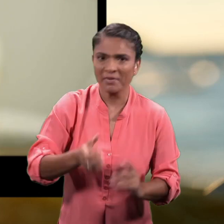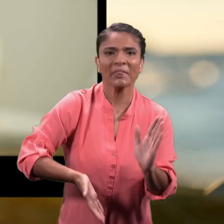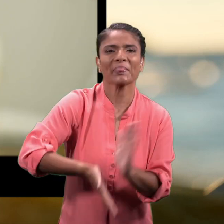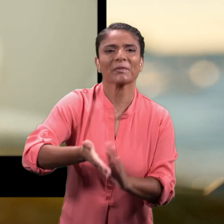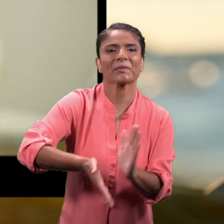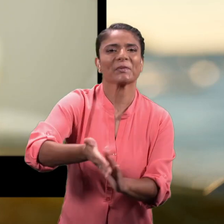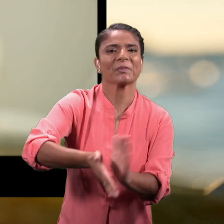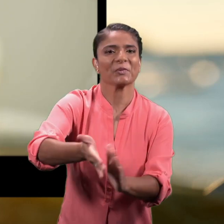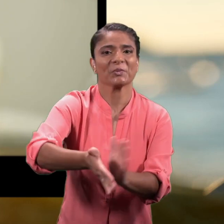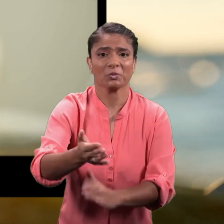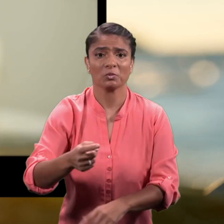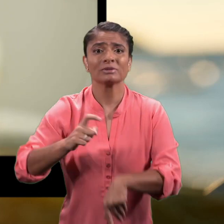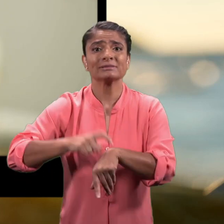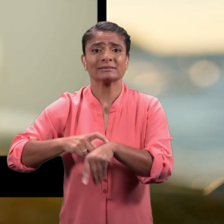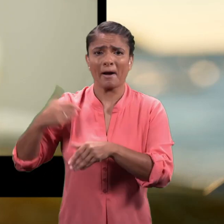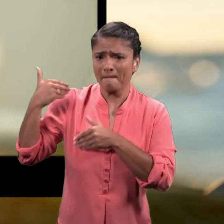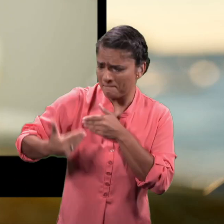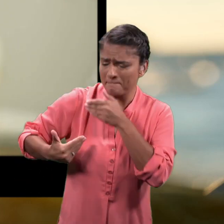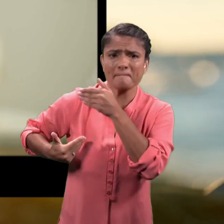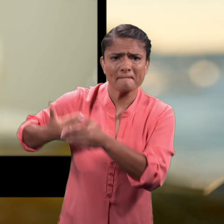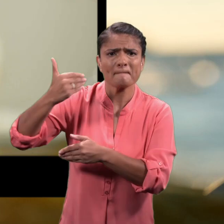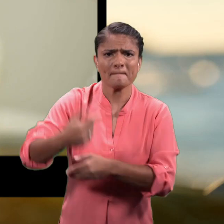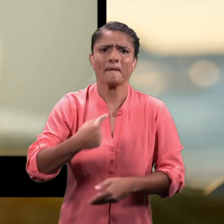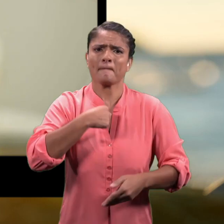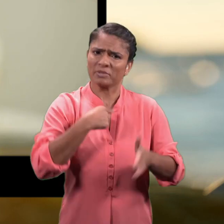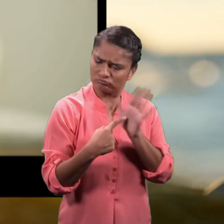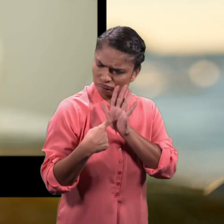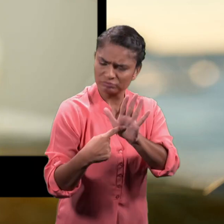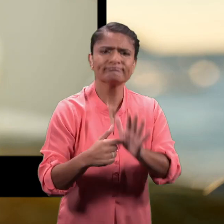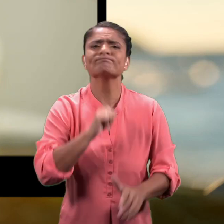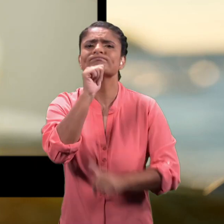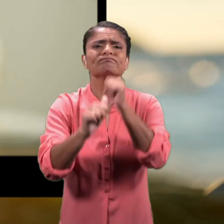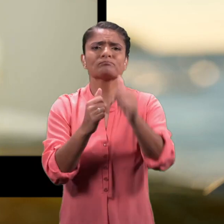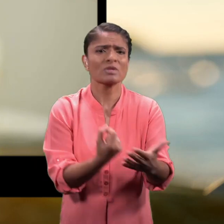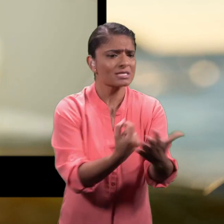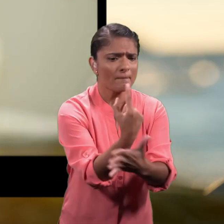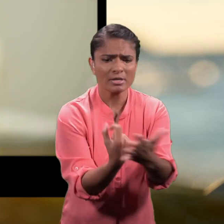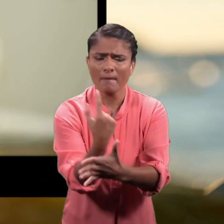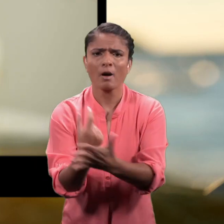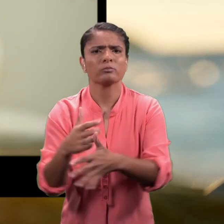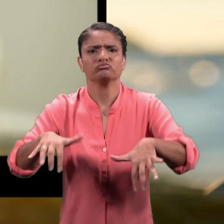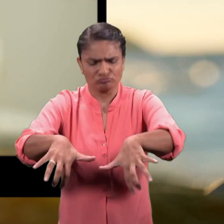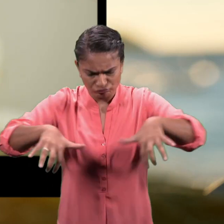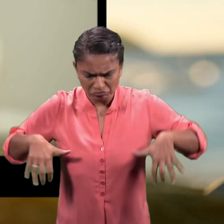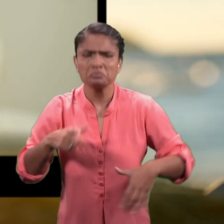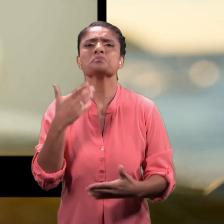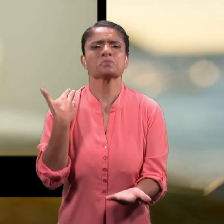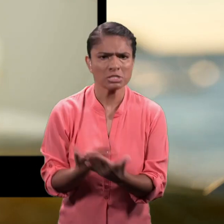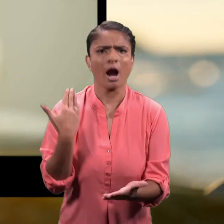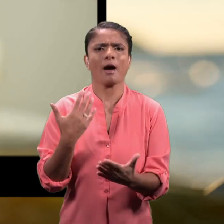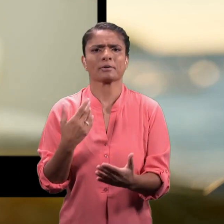favor, but every time I get competing, I always tell myself that no matter what happens, you are